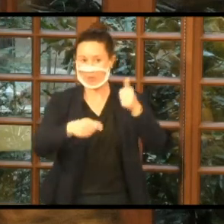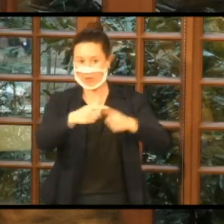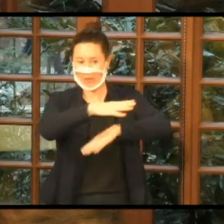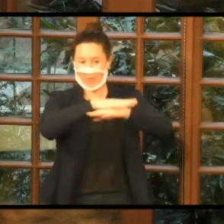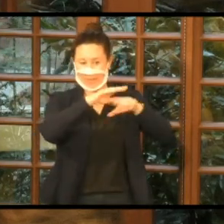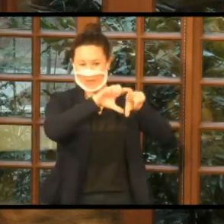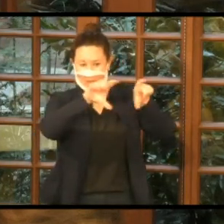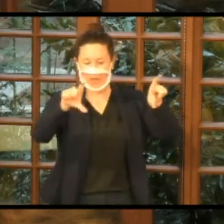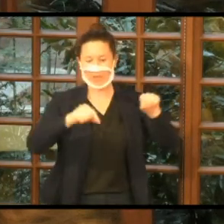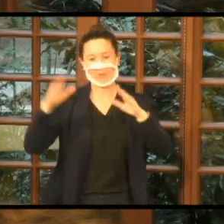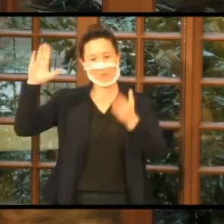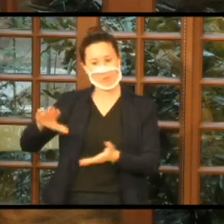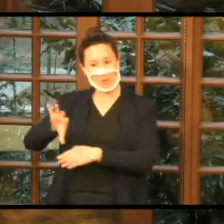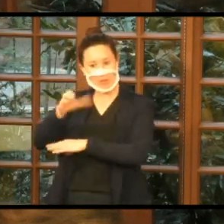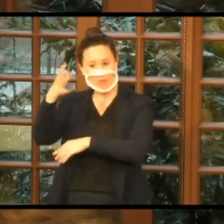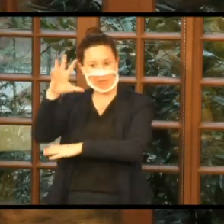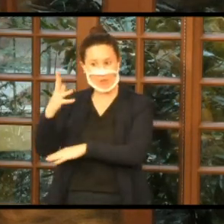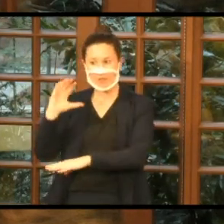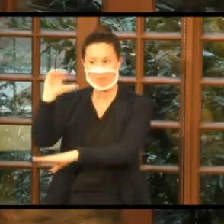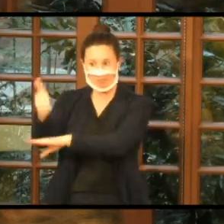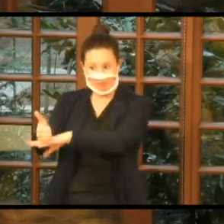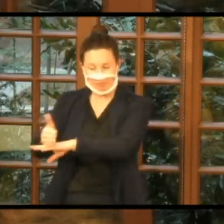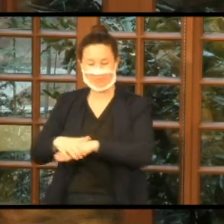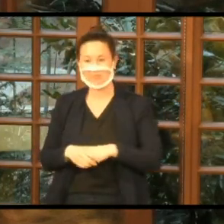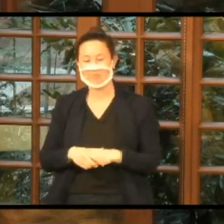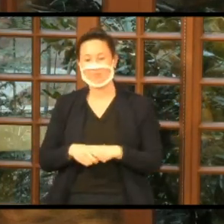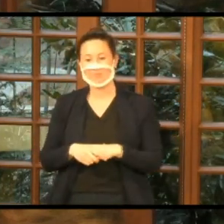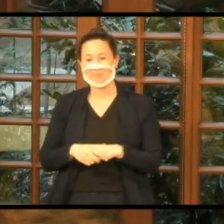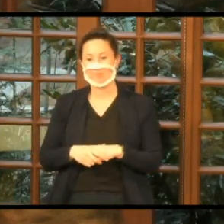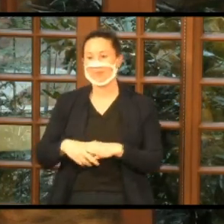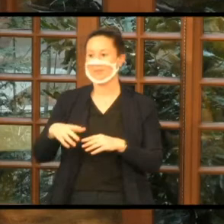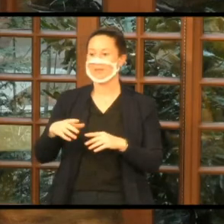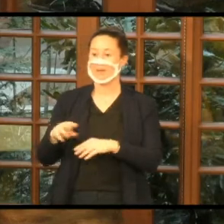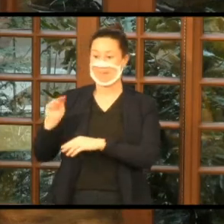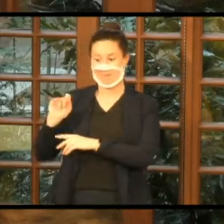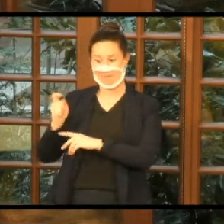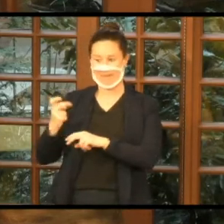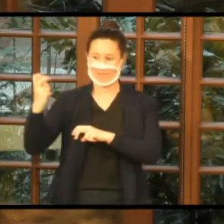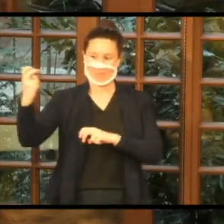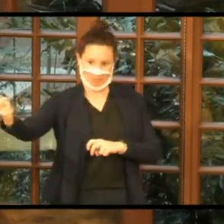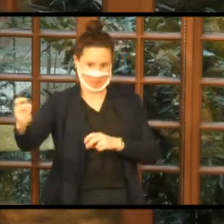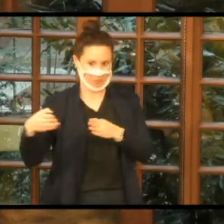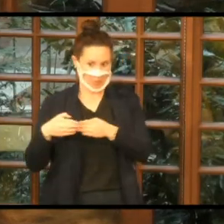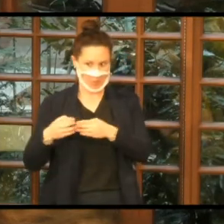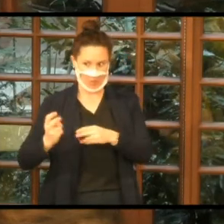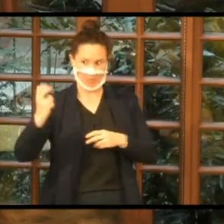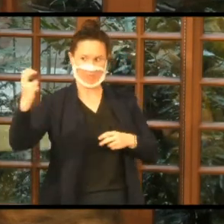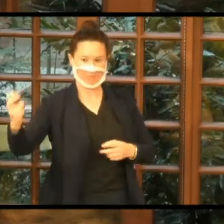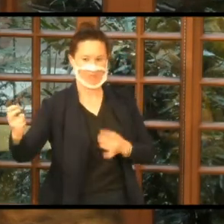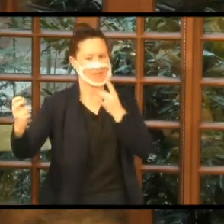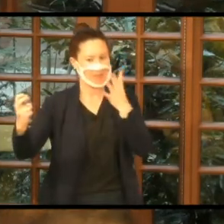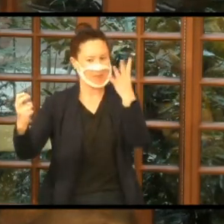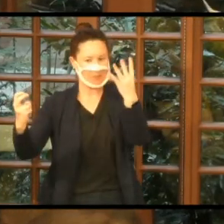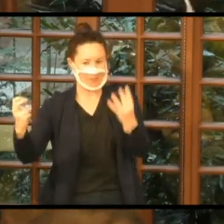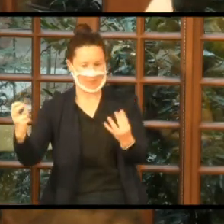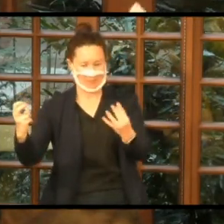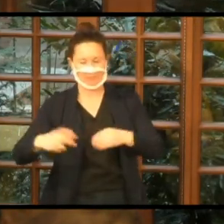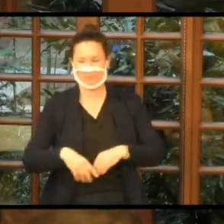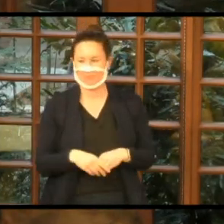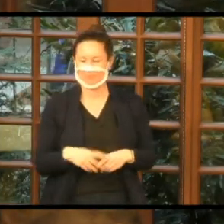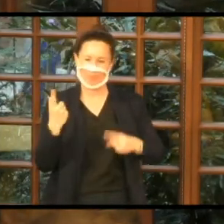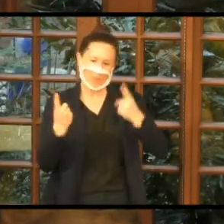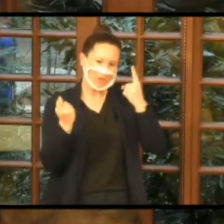in the corner, bound in simple white lights. Max sits in the armchair in the opposite corner, where the light is dimmest. I wonder